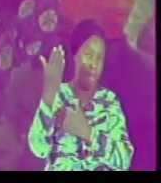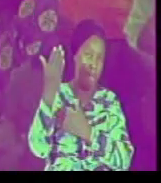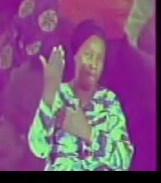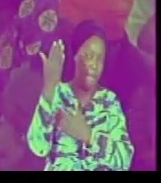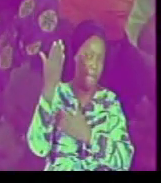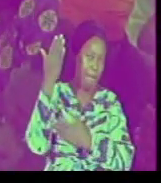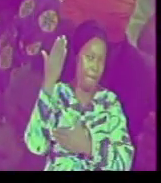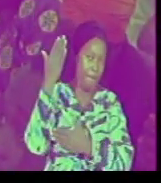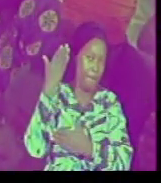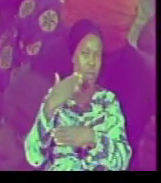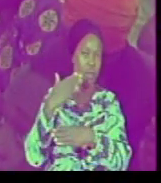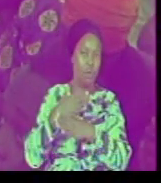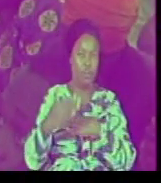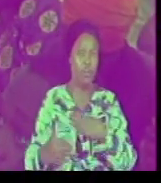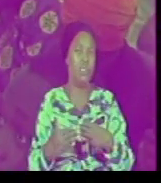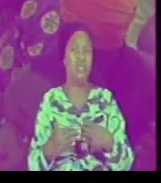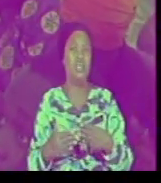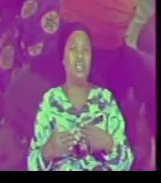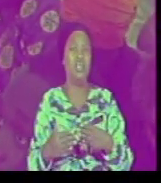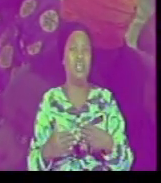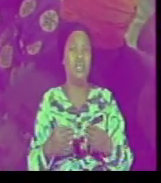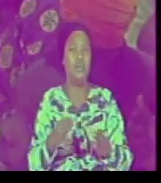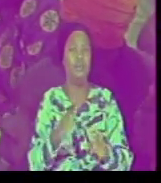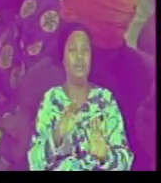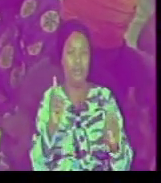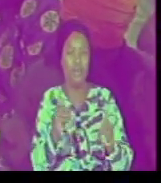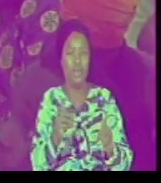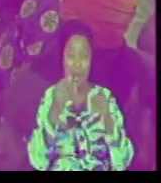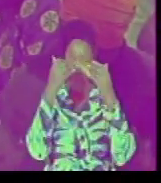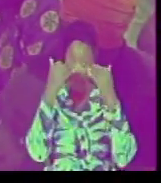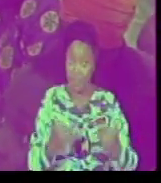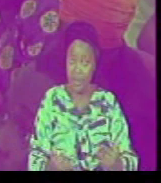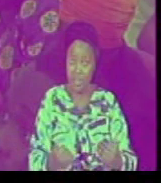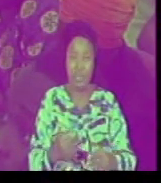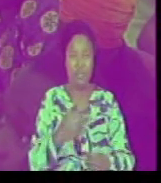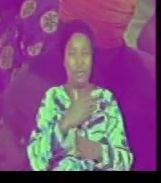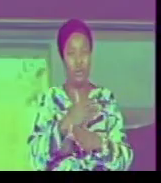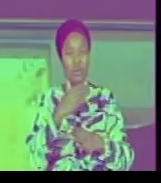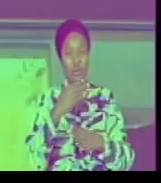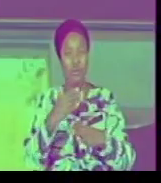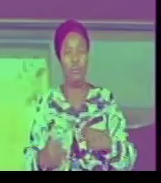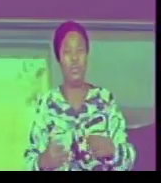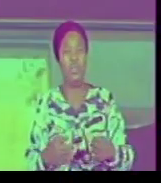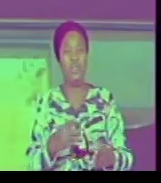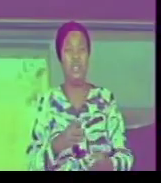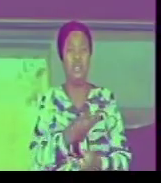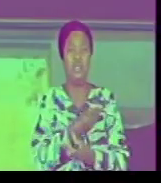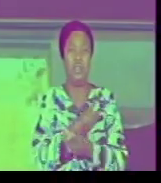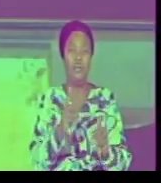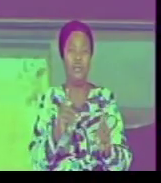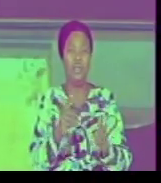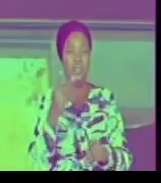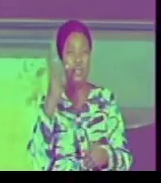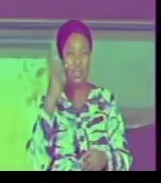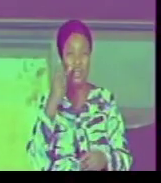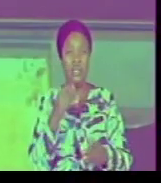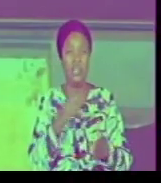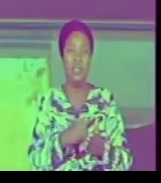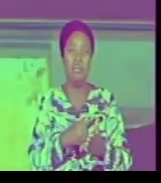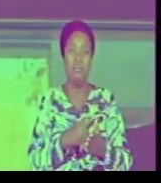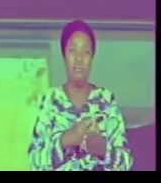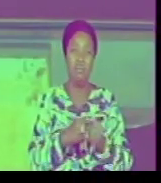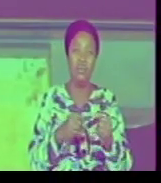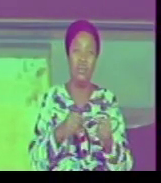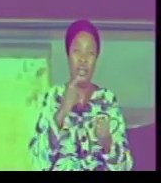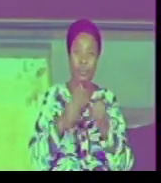deliverance. Present, total deliverance. Look at the latter part here. It says,